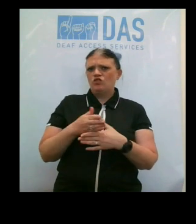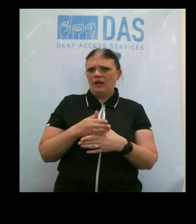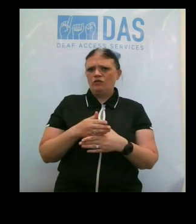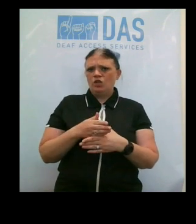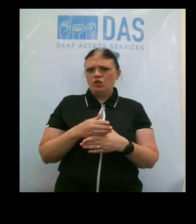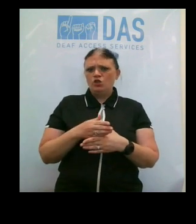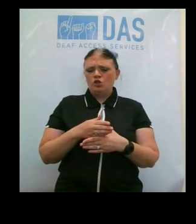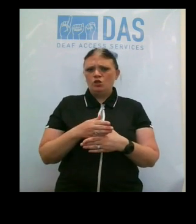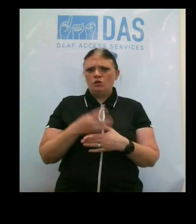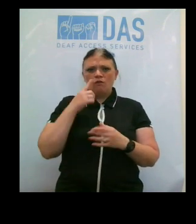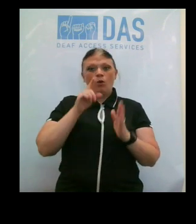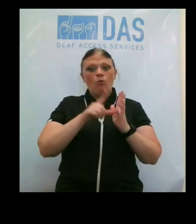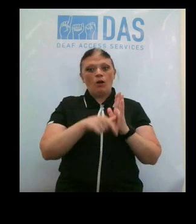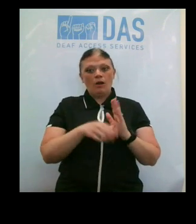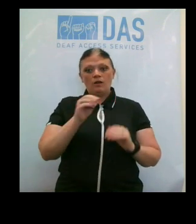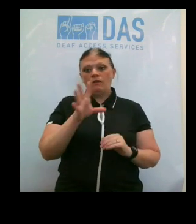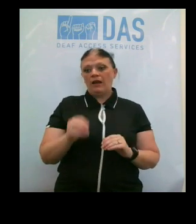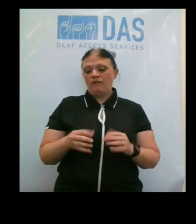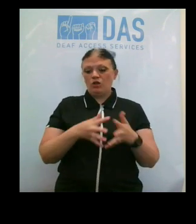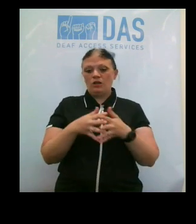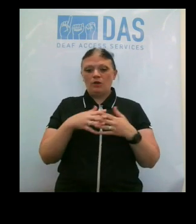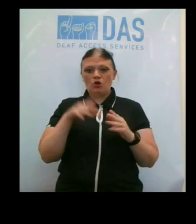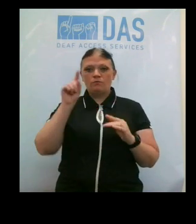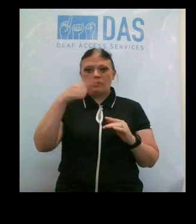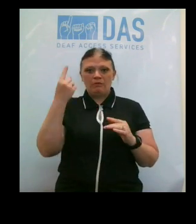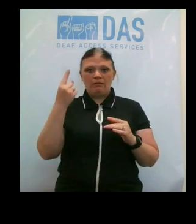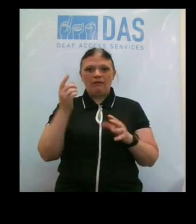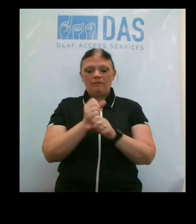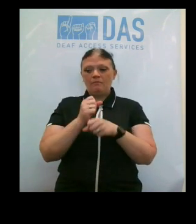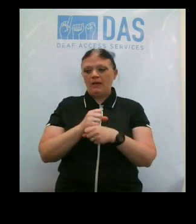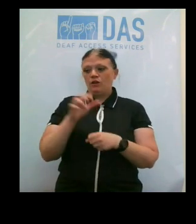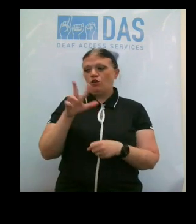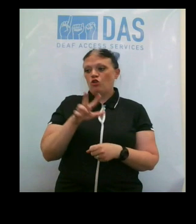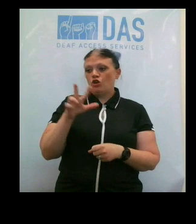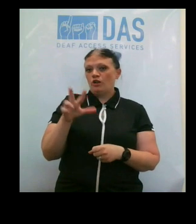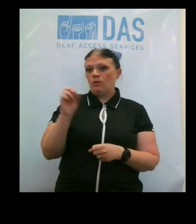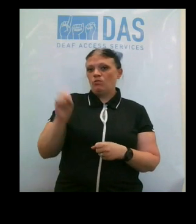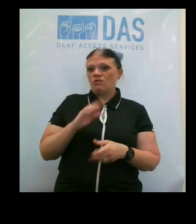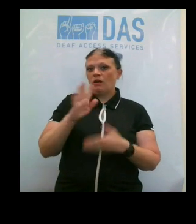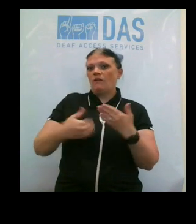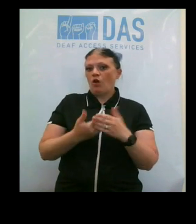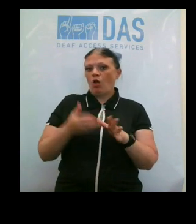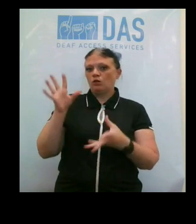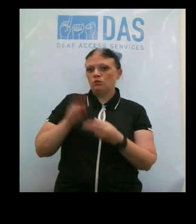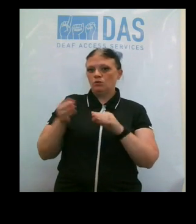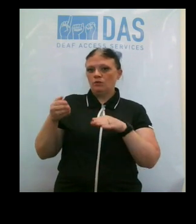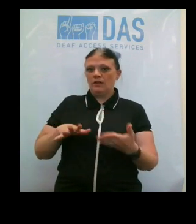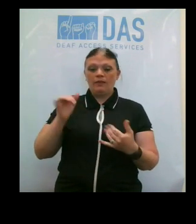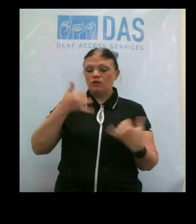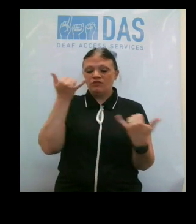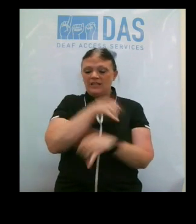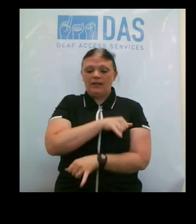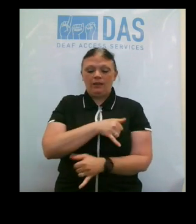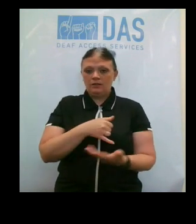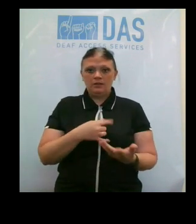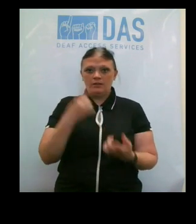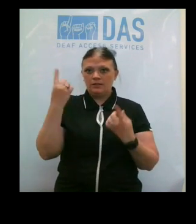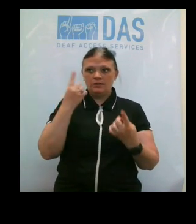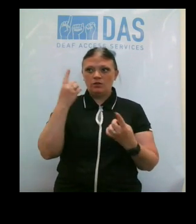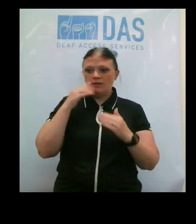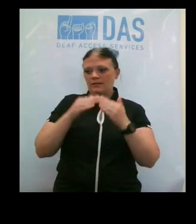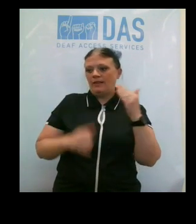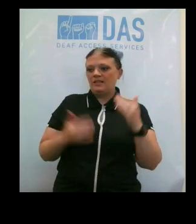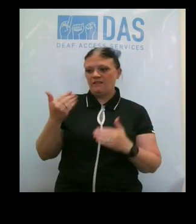there, African Americans, blacks, had made up nearly 33% of all deaths, which was ridiculous considering they make up